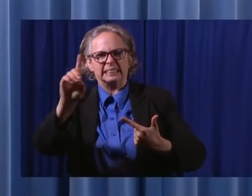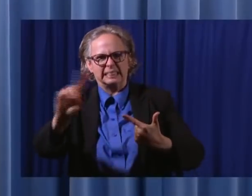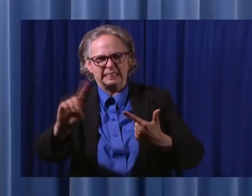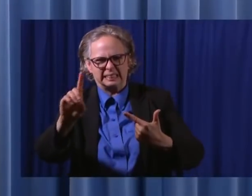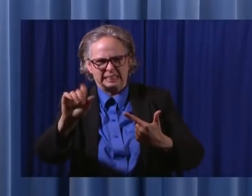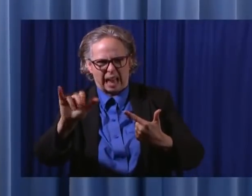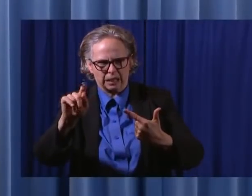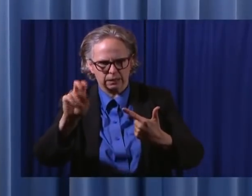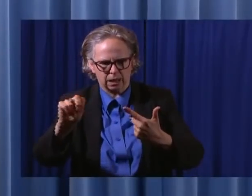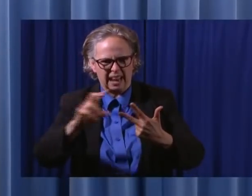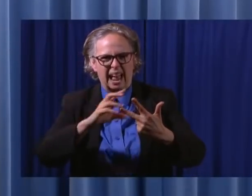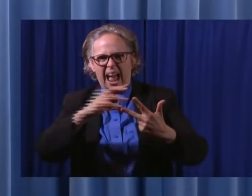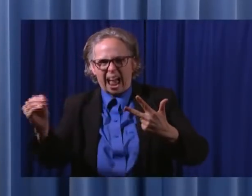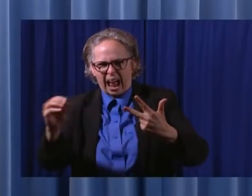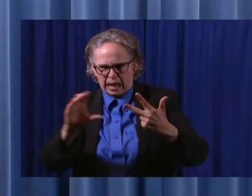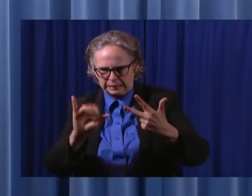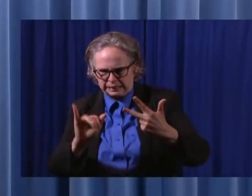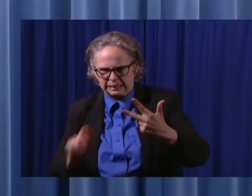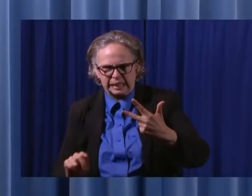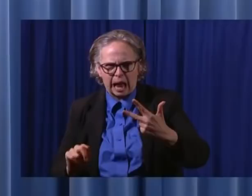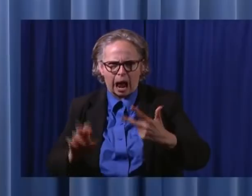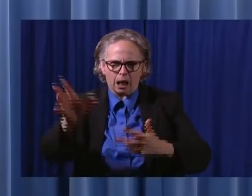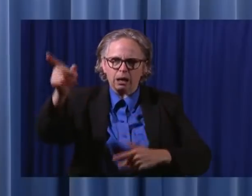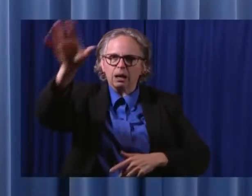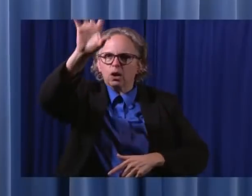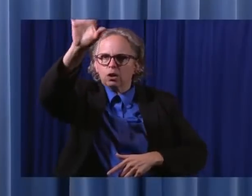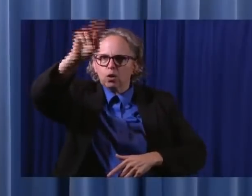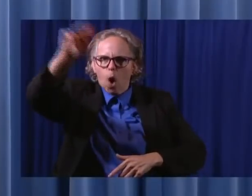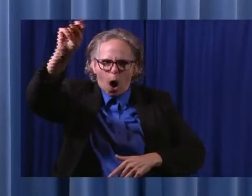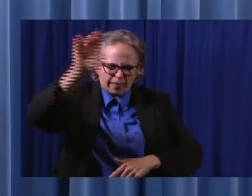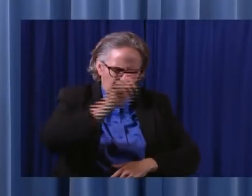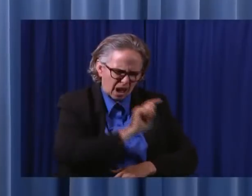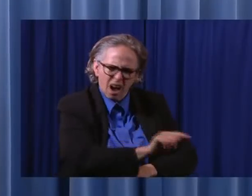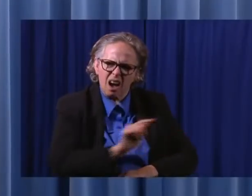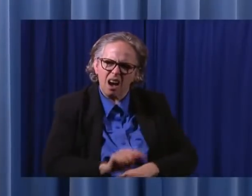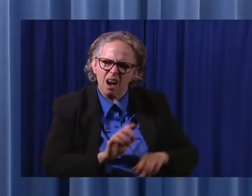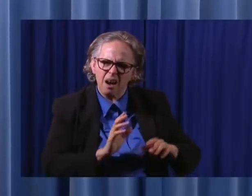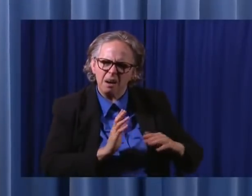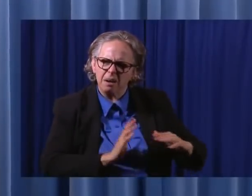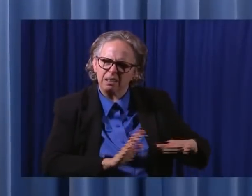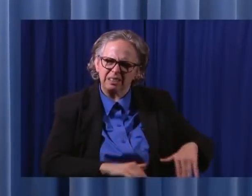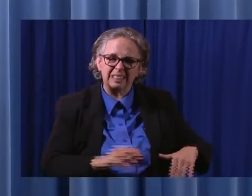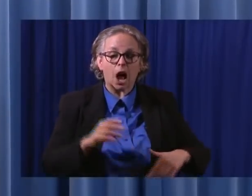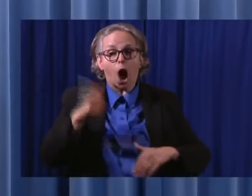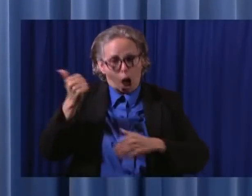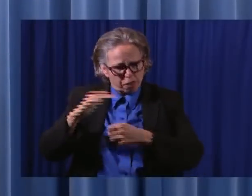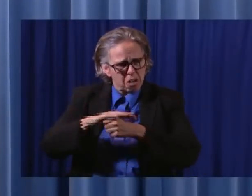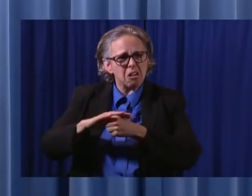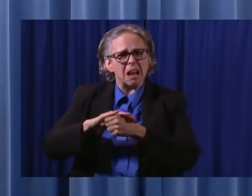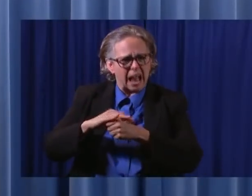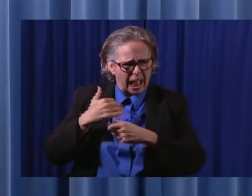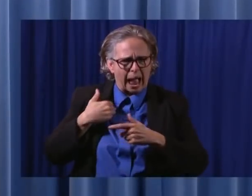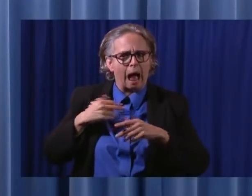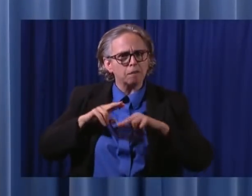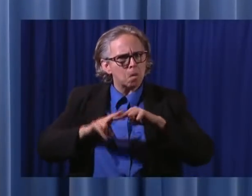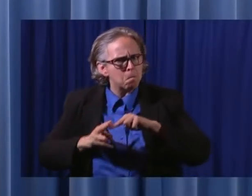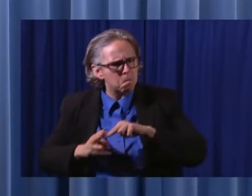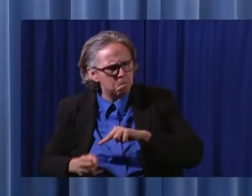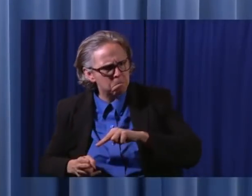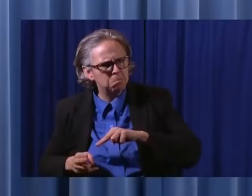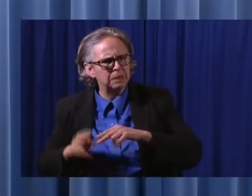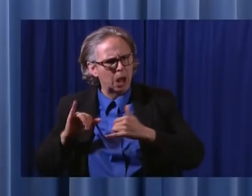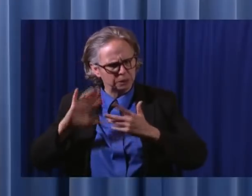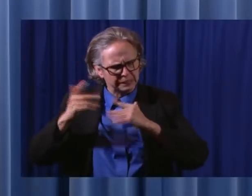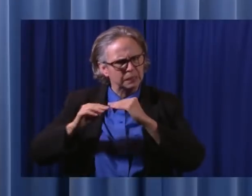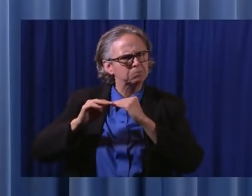of the state, the COVID hospital occupancy had been declining, but now appears to have leveled off.